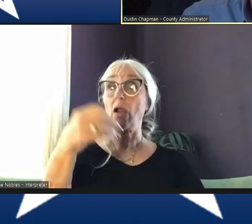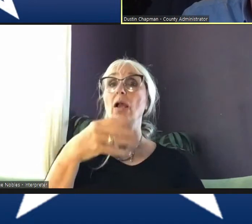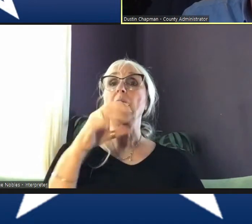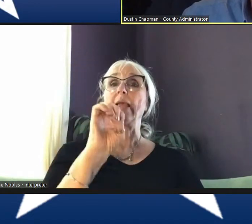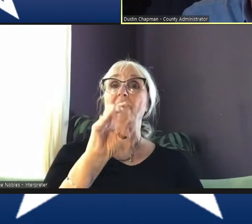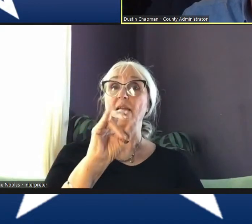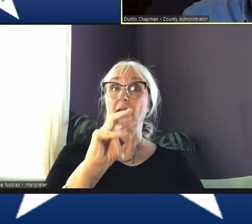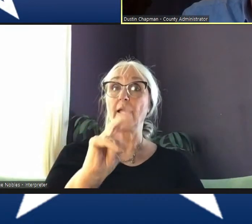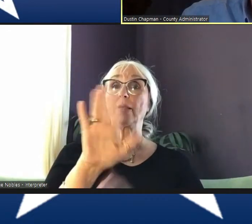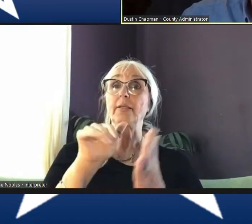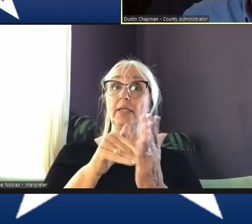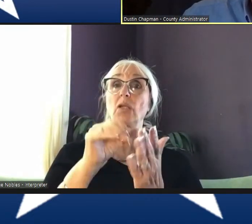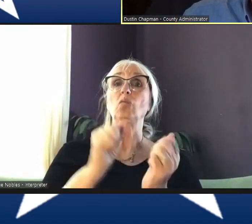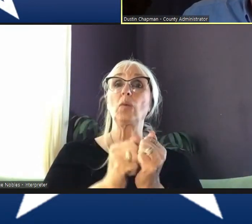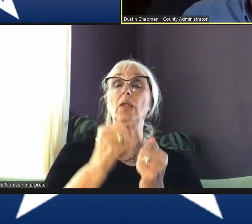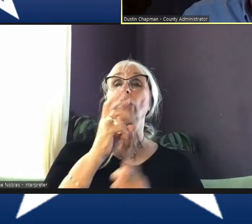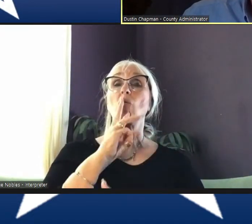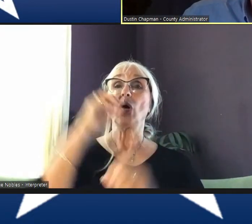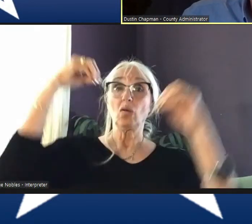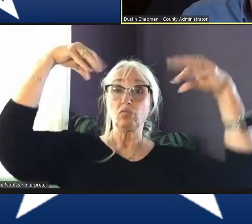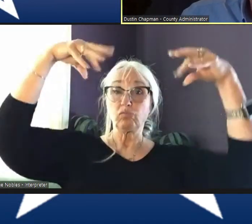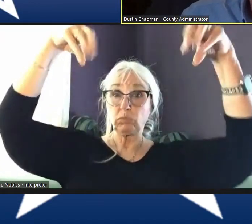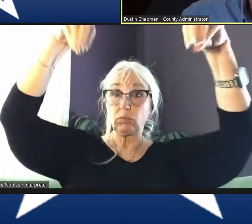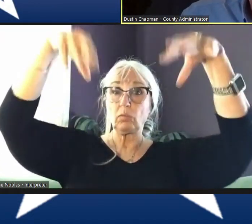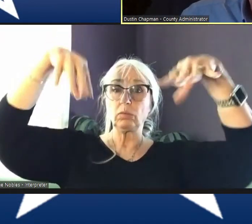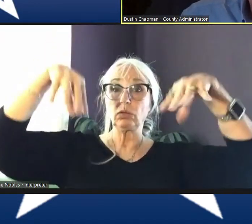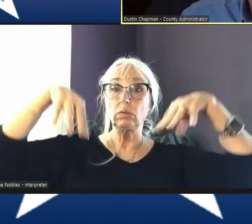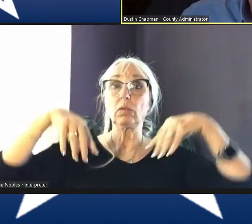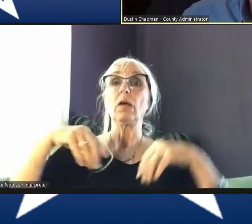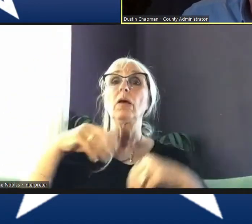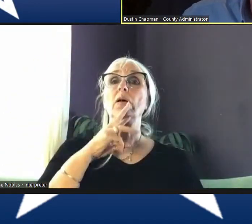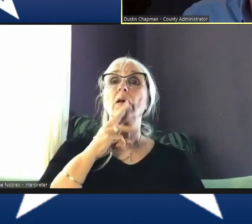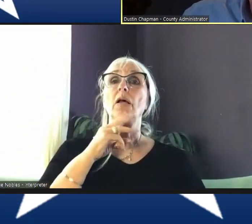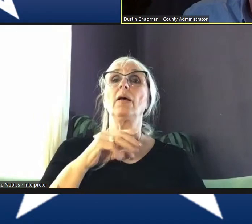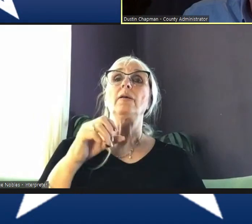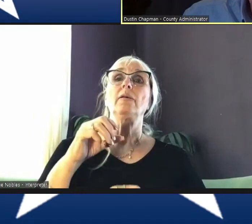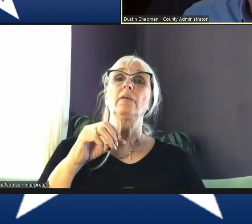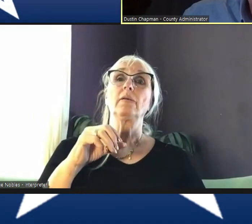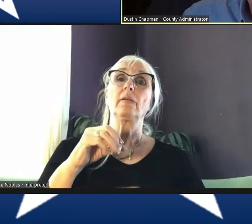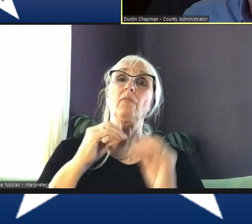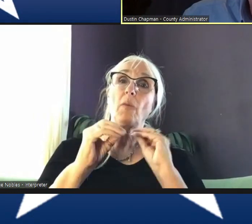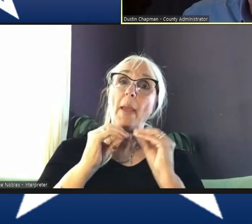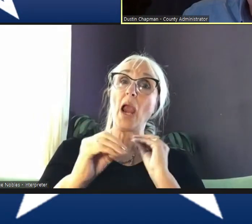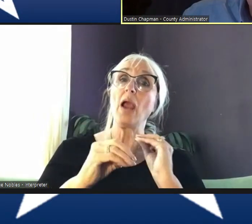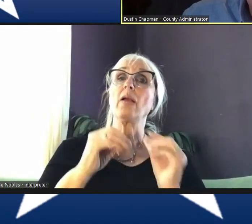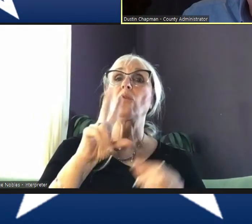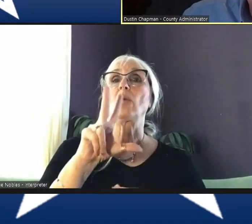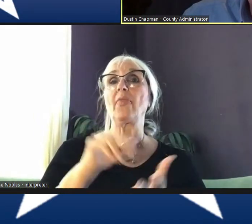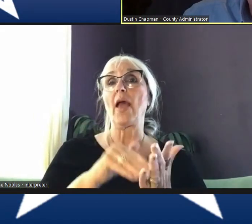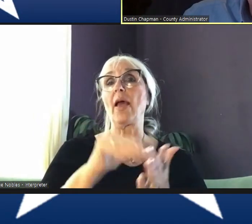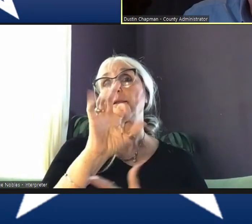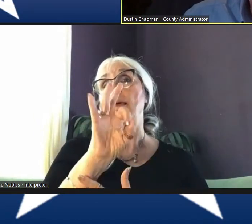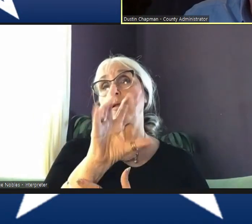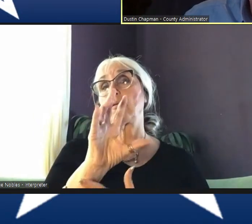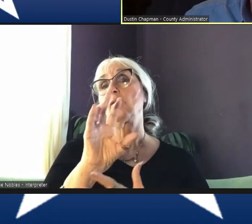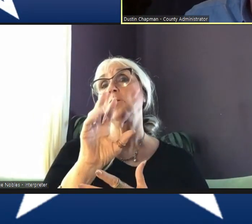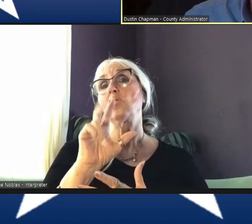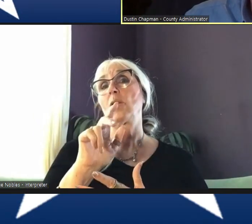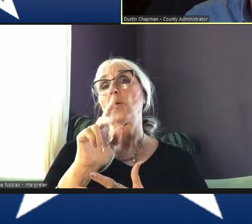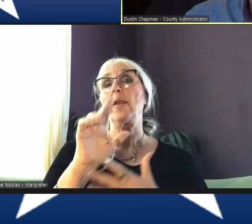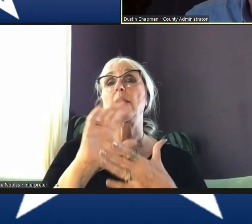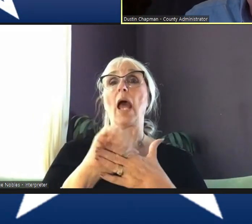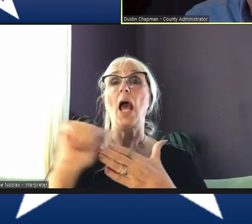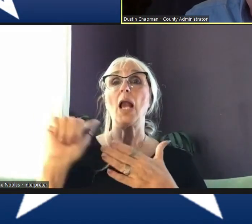of sprinkler system repair. This is a proposal from Action Fire Pros totaling $3,925 for repairs to the